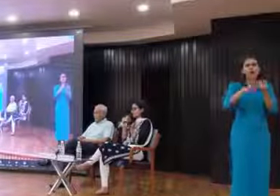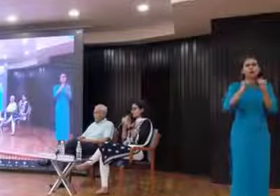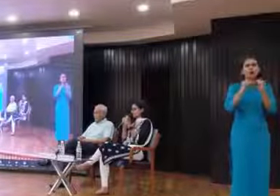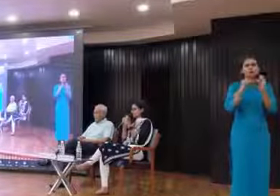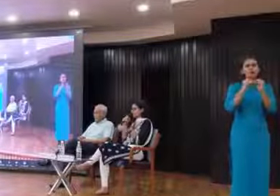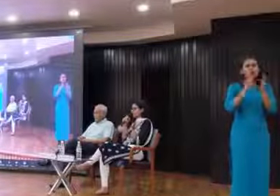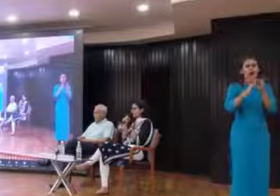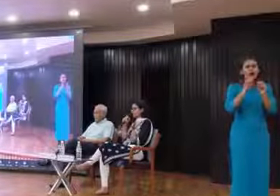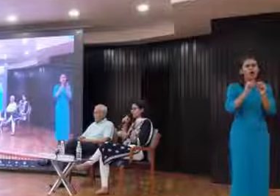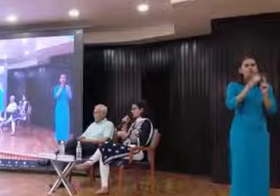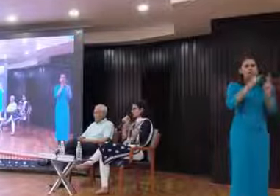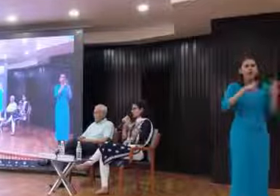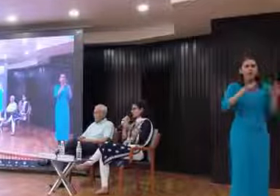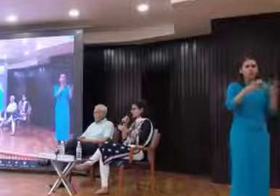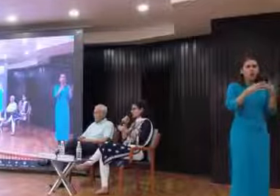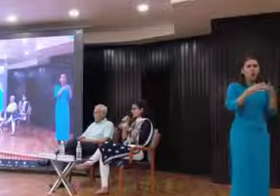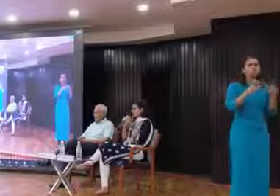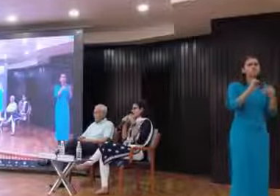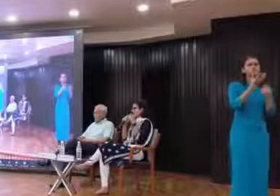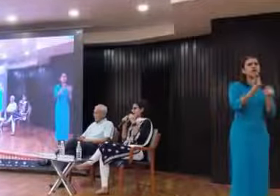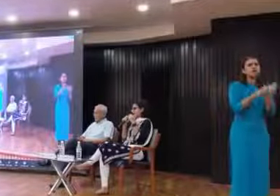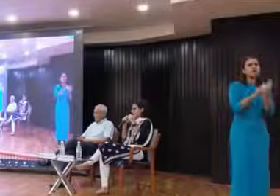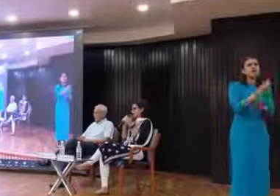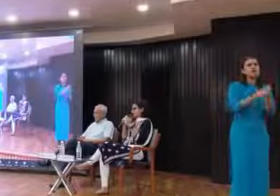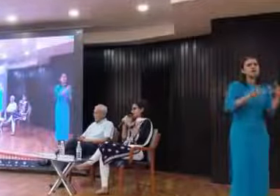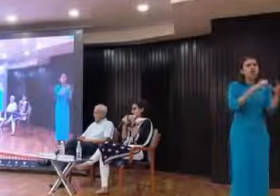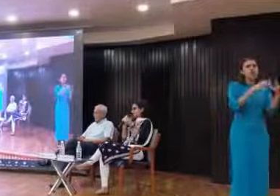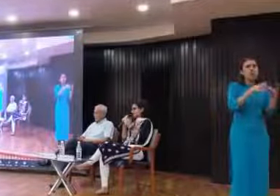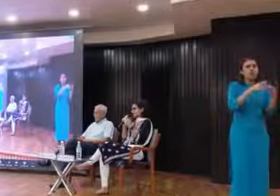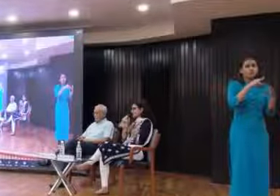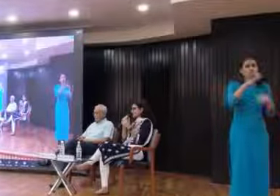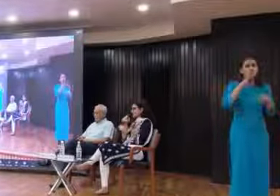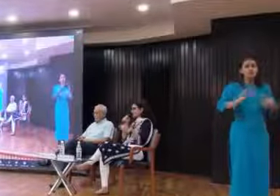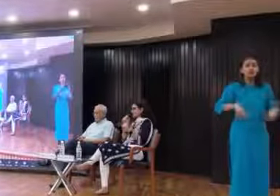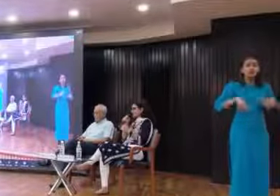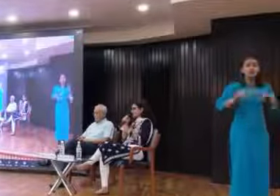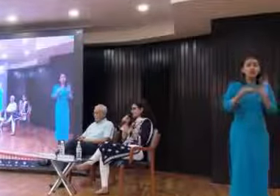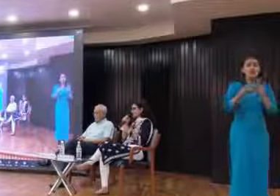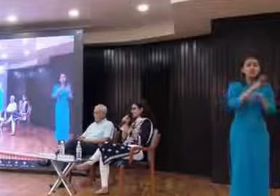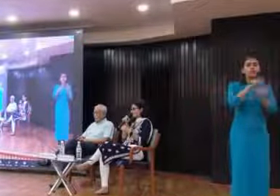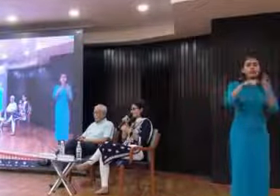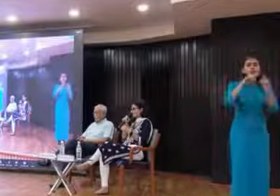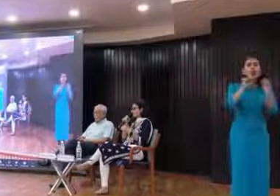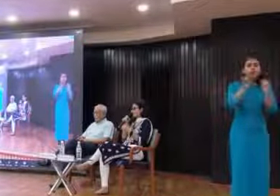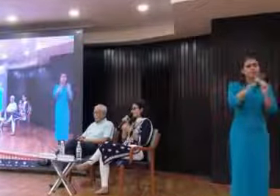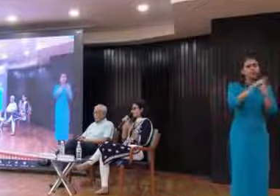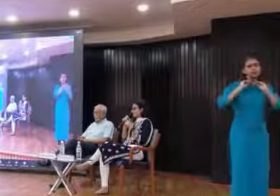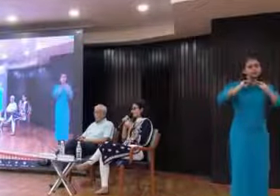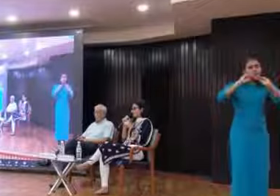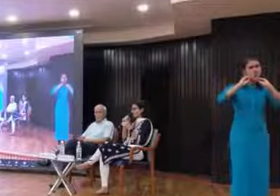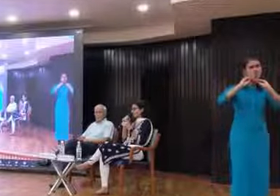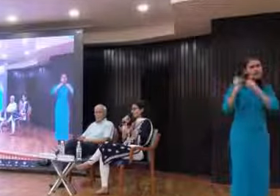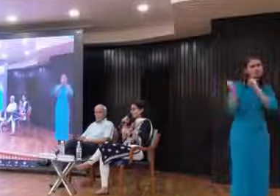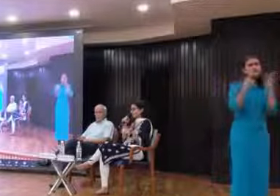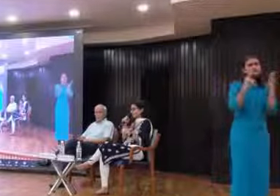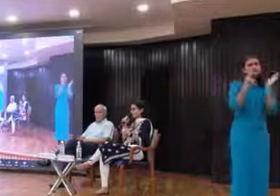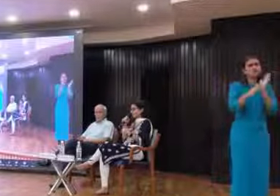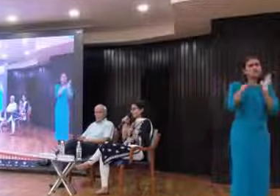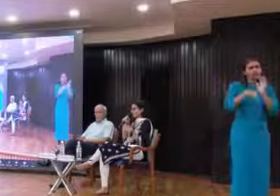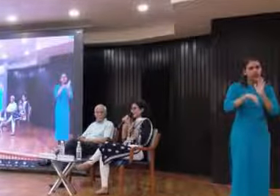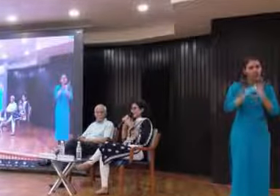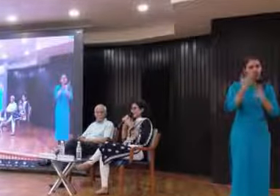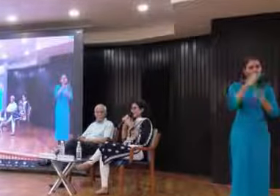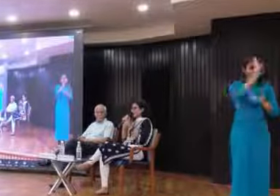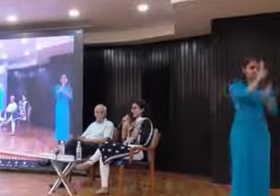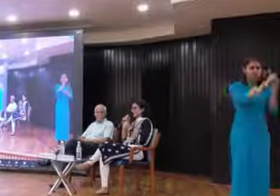which is a regional Jammu party, which hits the street, and it's a 6-month-long agitation that they do after the removal of the